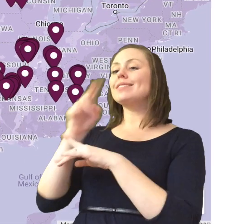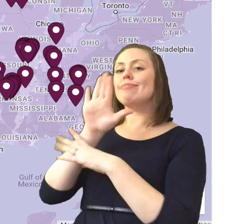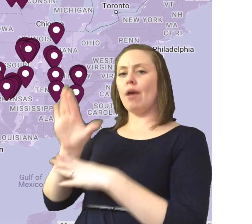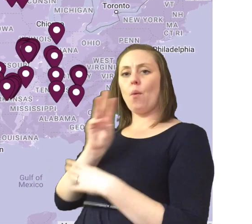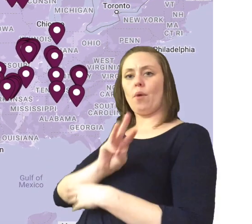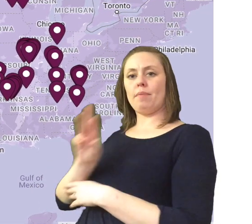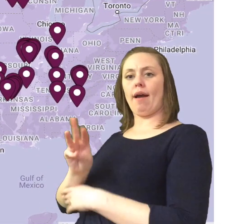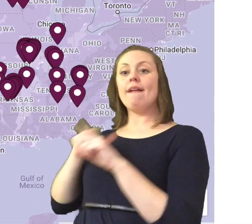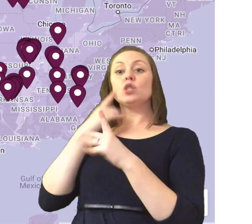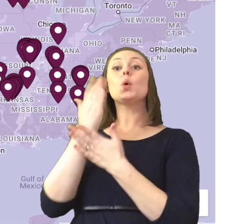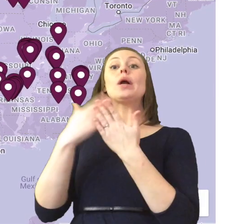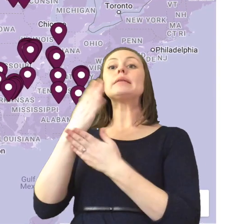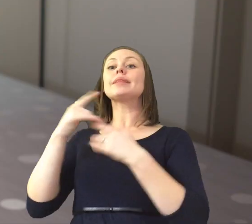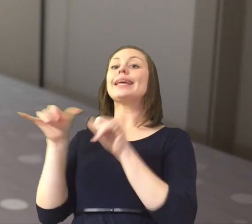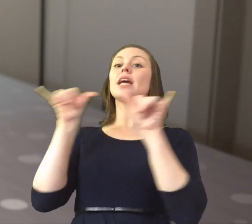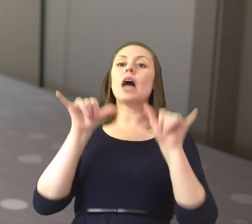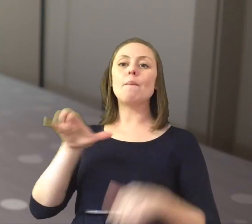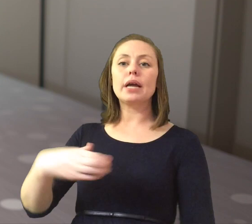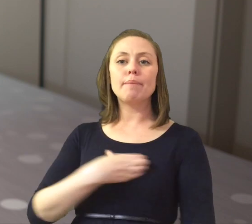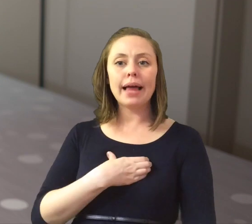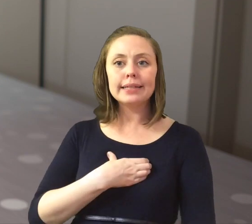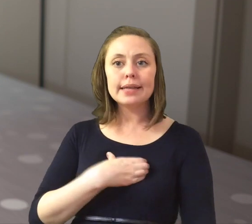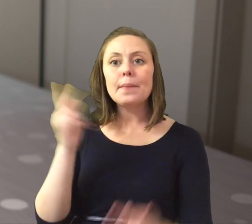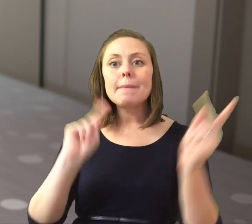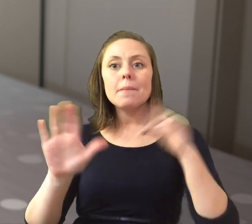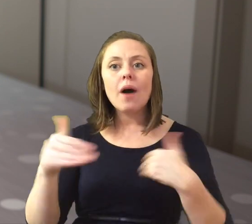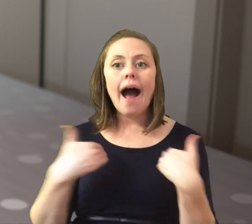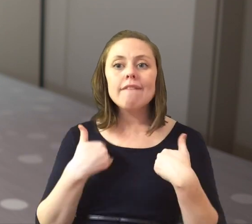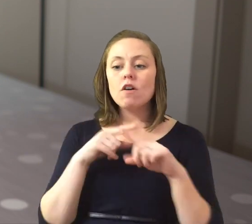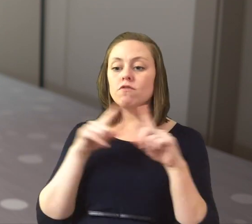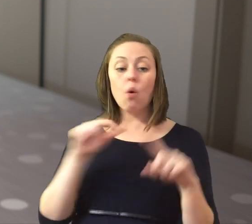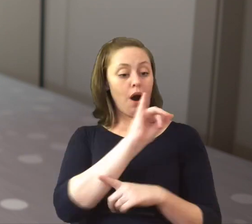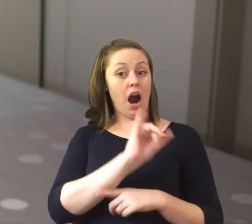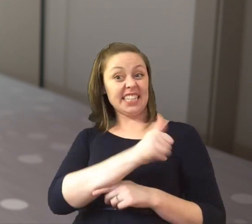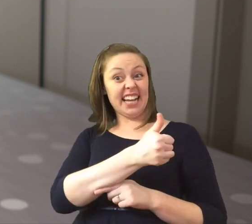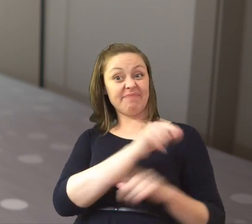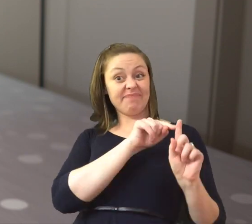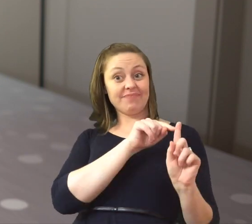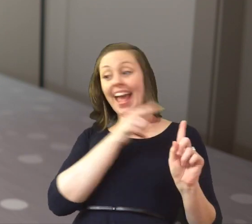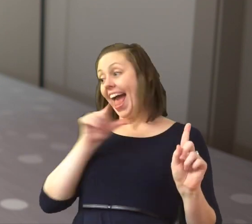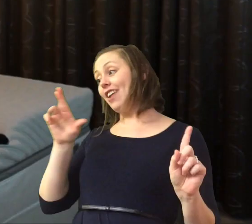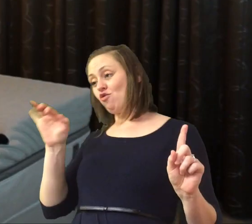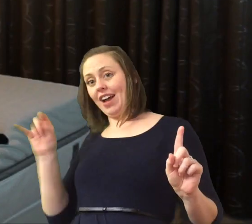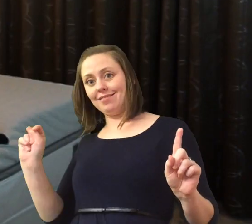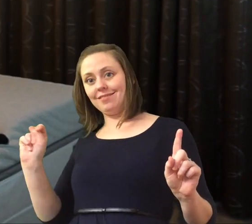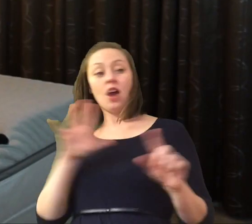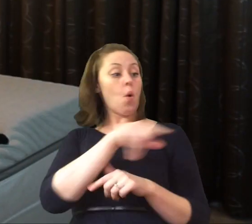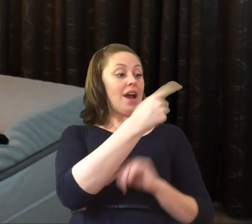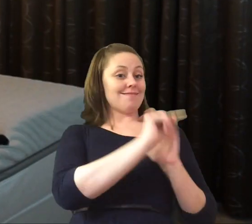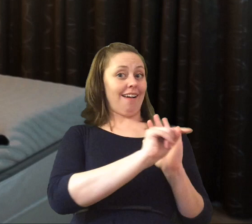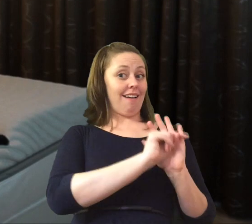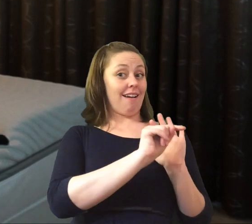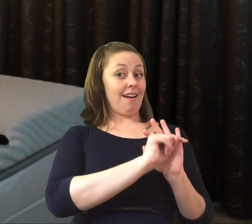website. So what are some of the common complaints that people have for the i10 and ReST? One of the